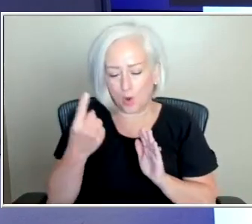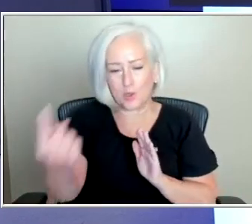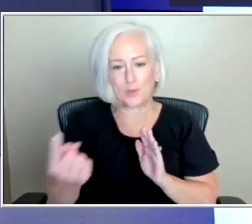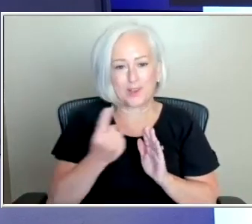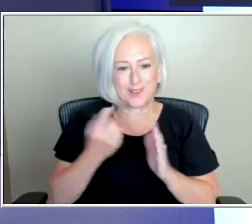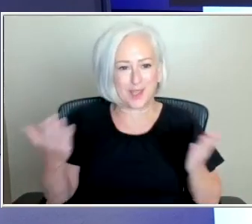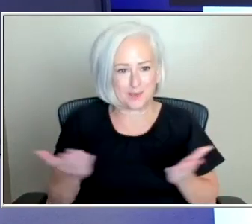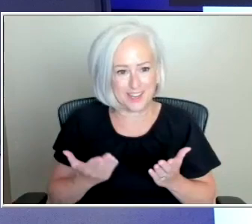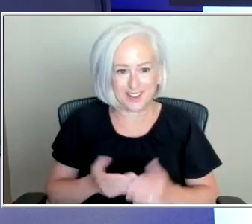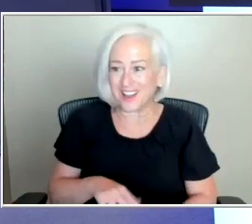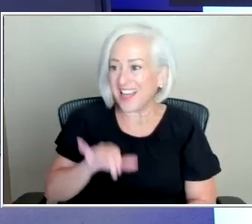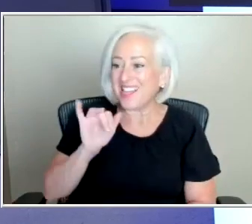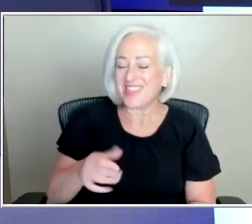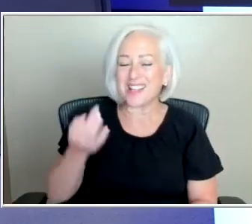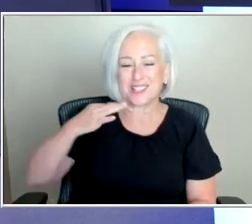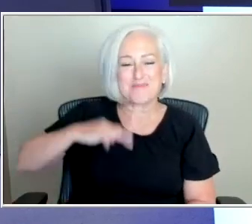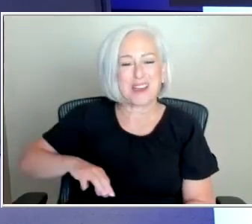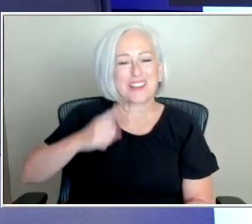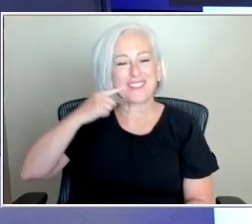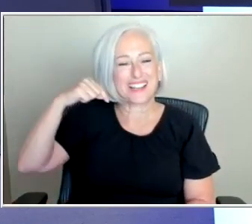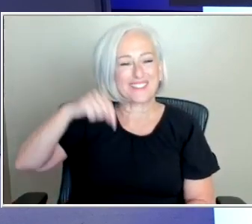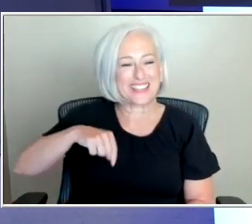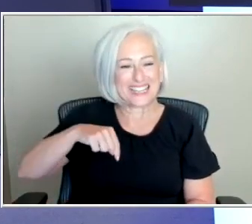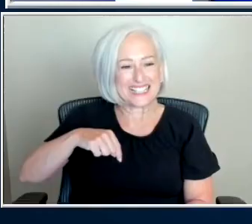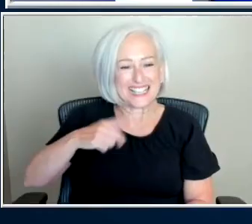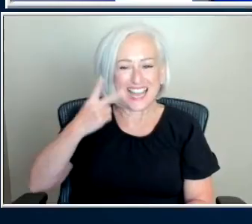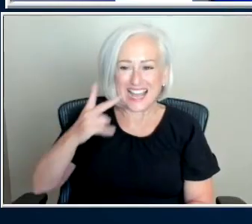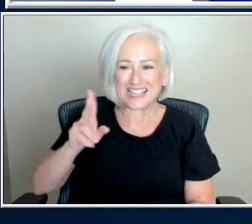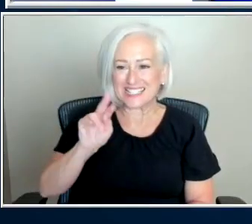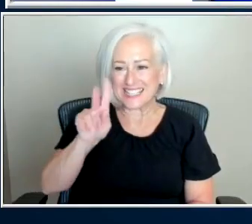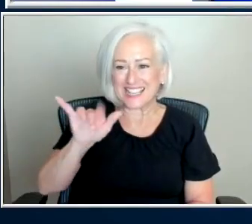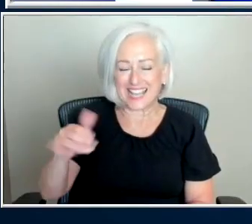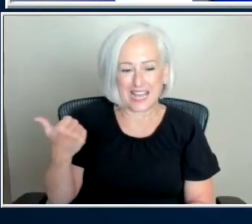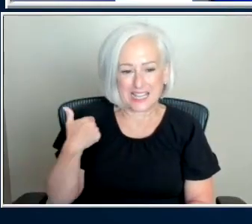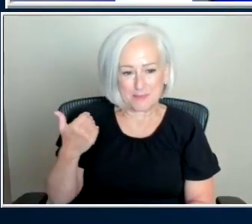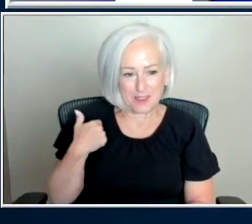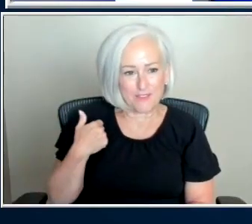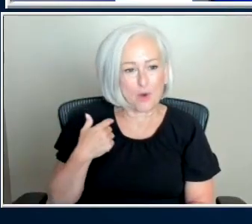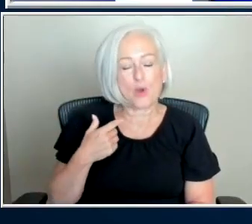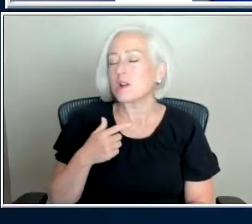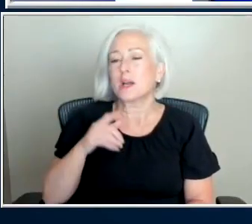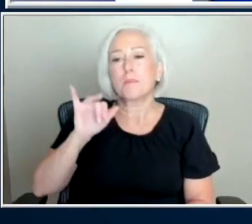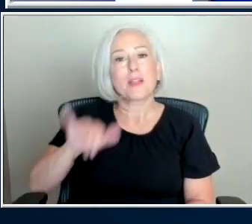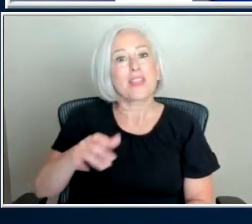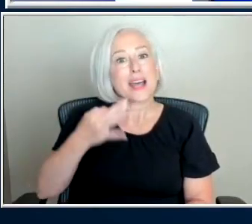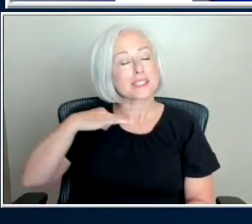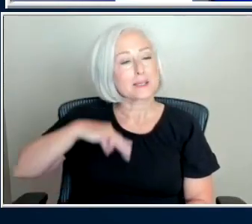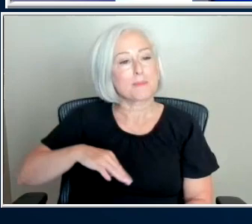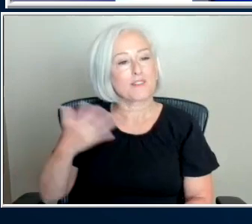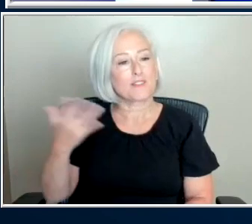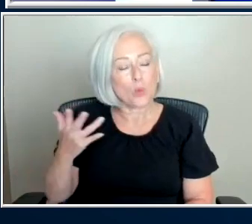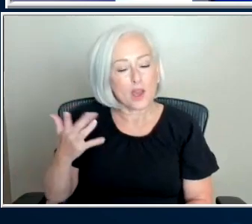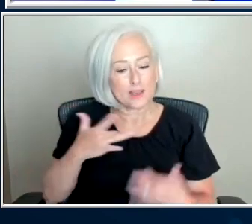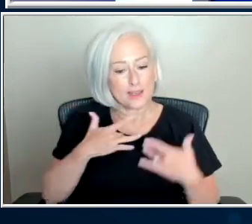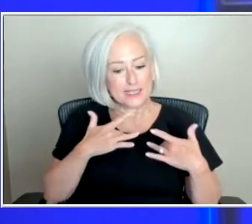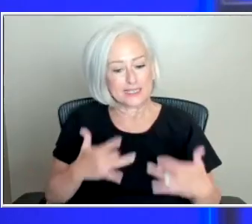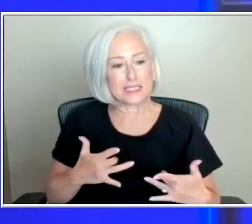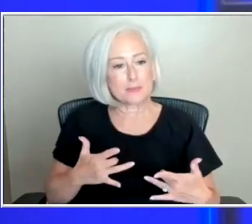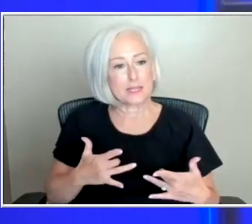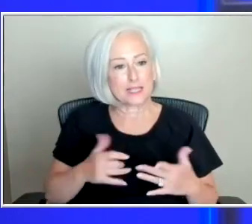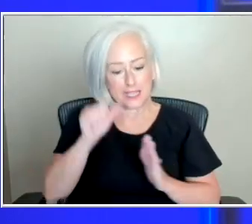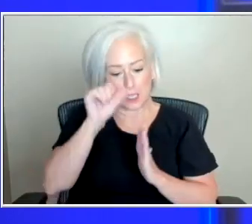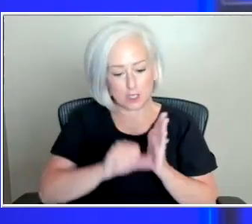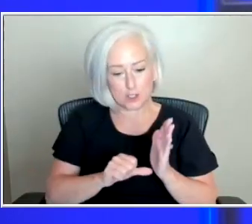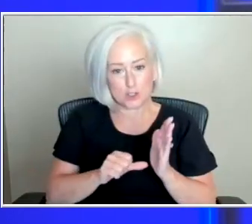one of the benefits of this, and we, I've seen Kaylee before. We've talked about this. So this is one of the true benefits, because, typically as a surgeon or an interventionalist,